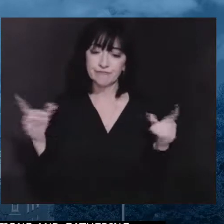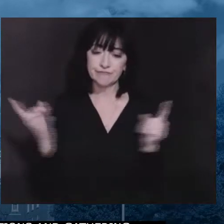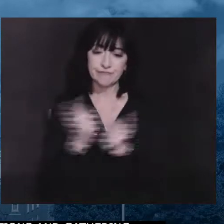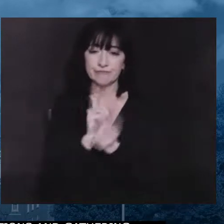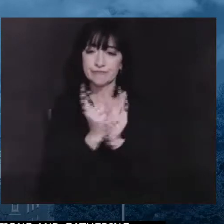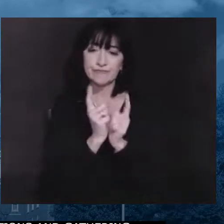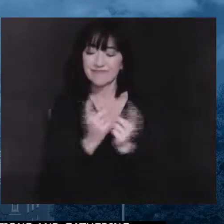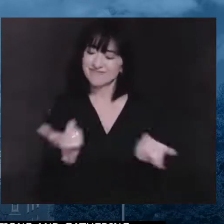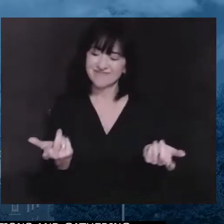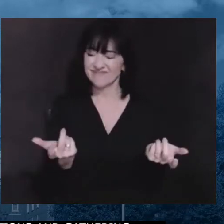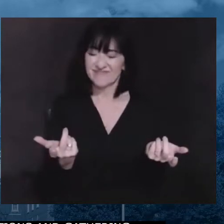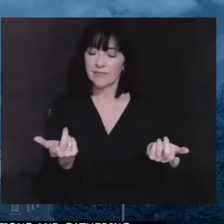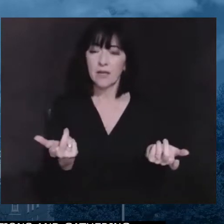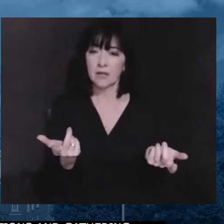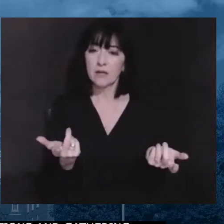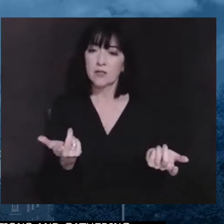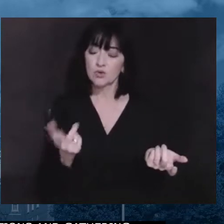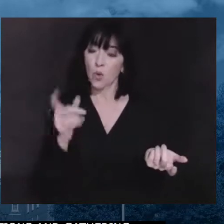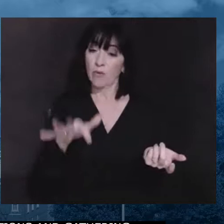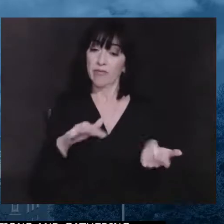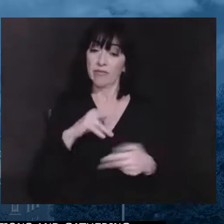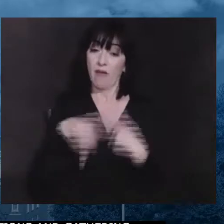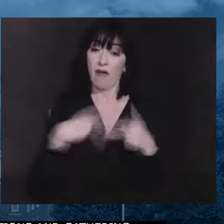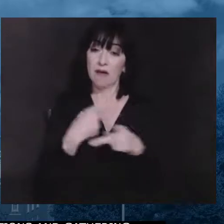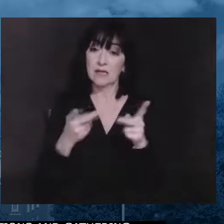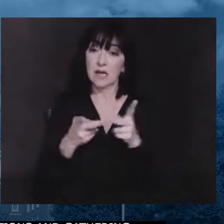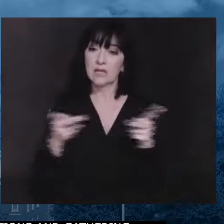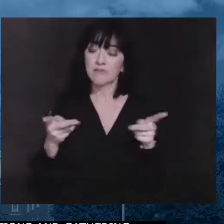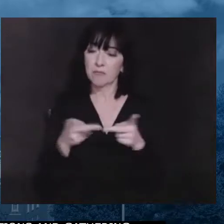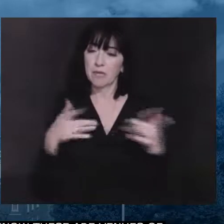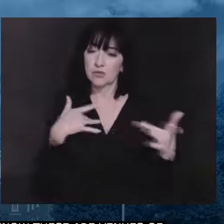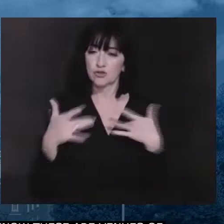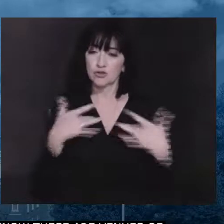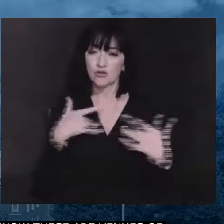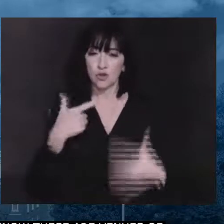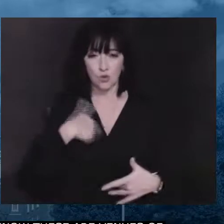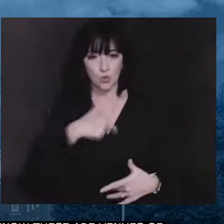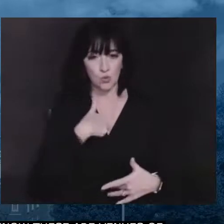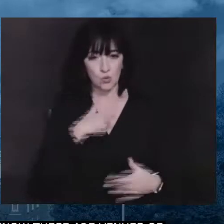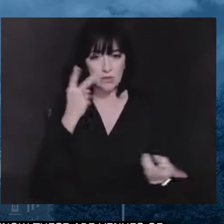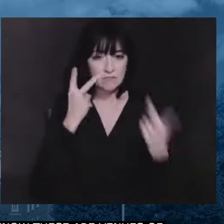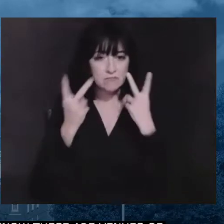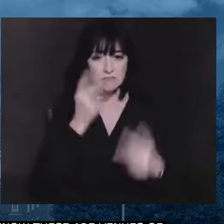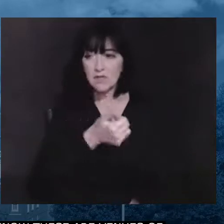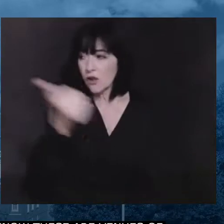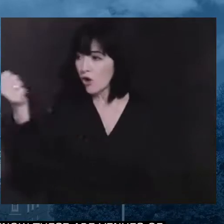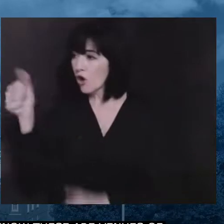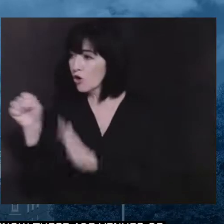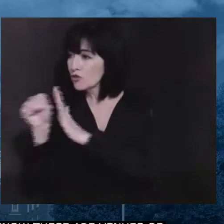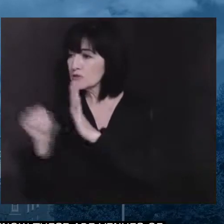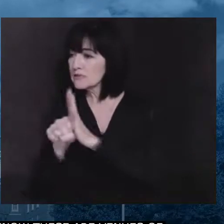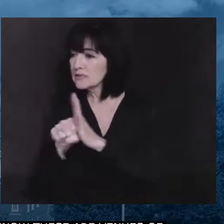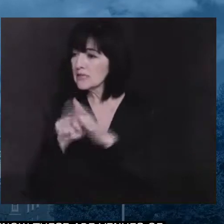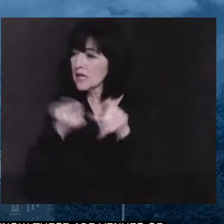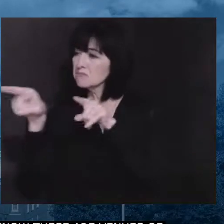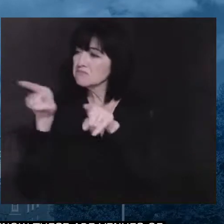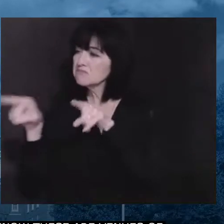venues of concern. And so, and we looked at other states, what they were doing and came up